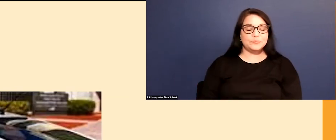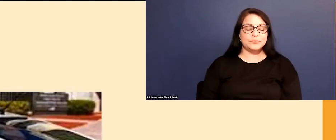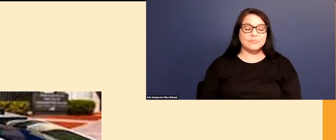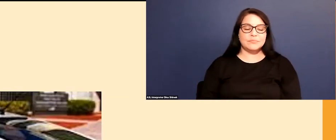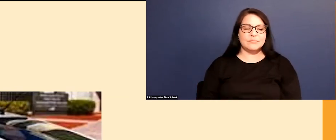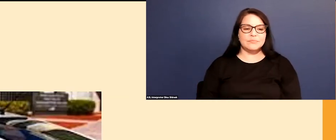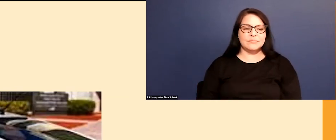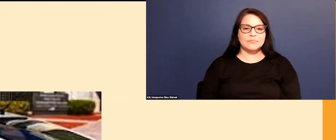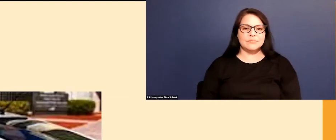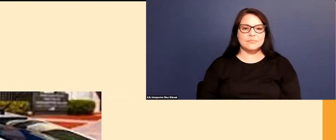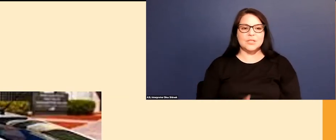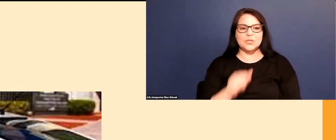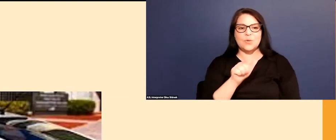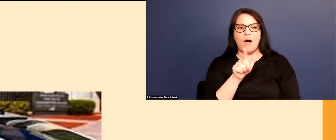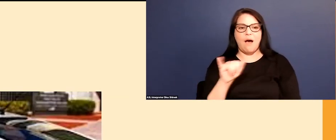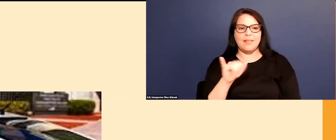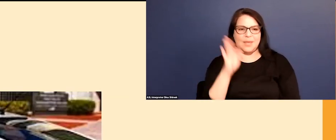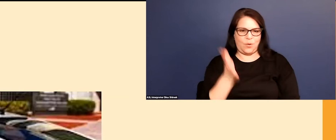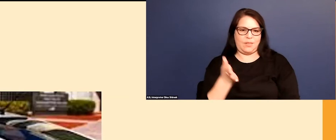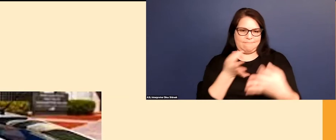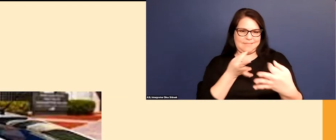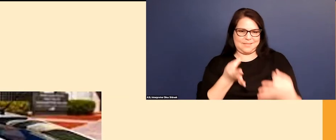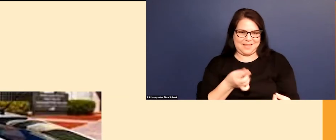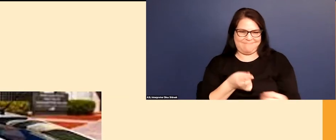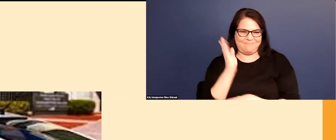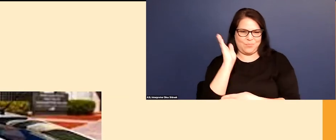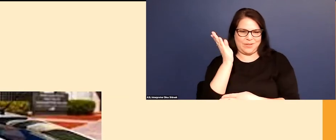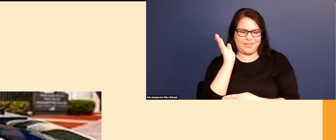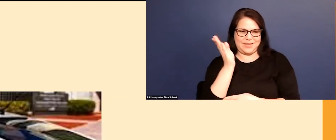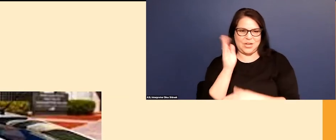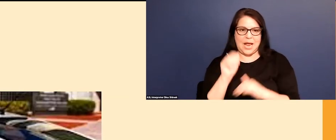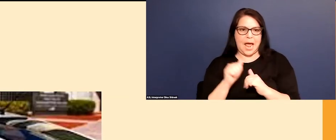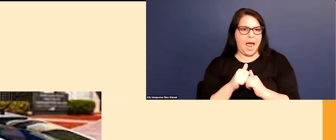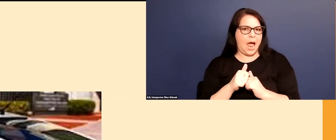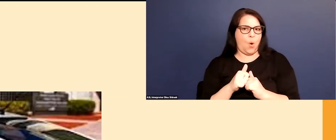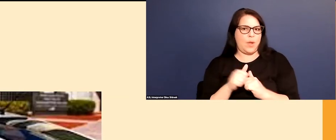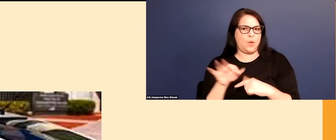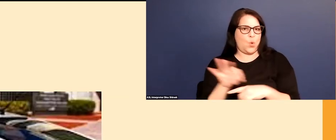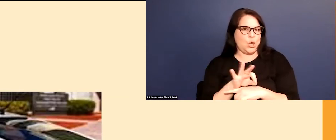So what Ali's going to tell you about is how it works.